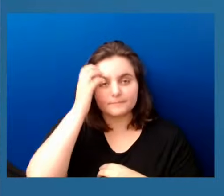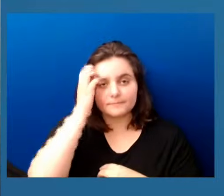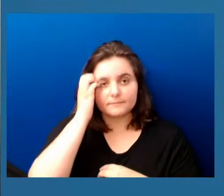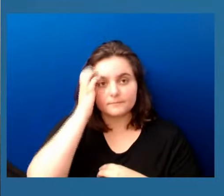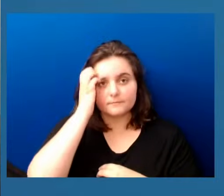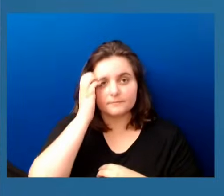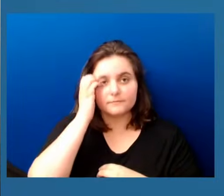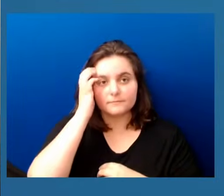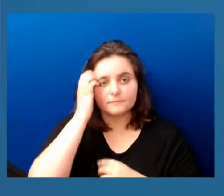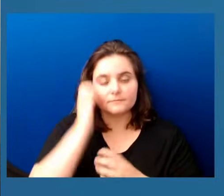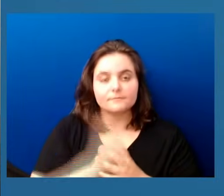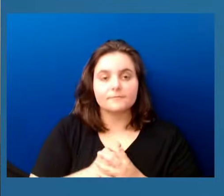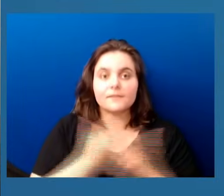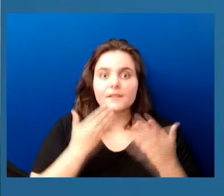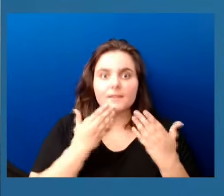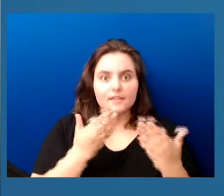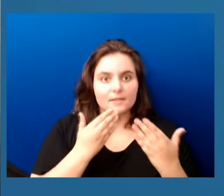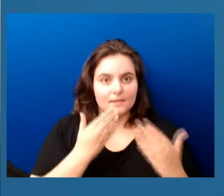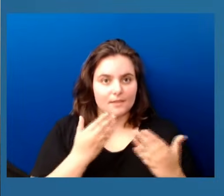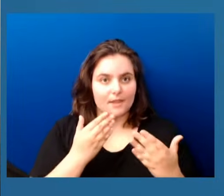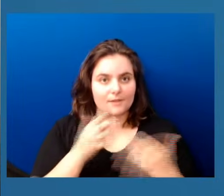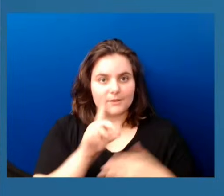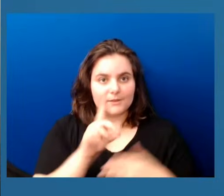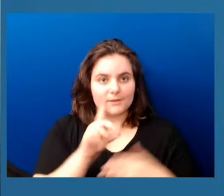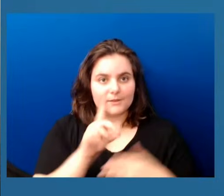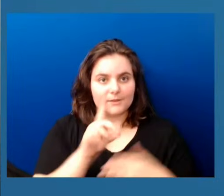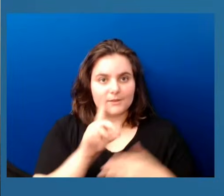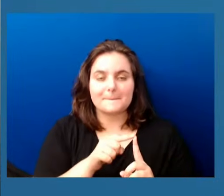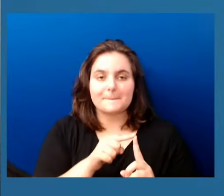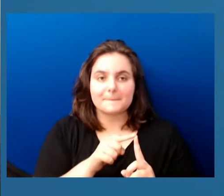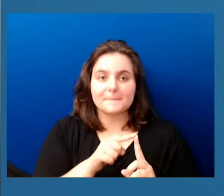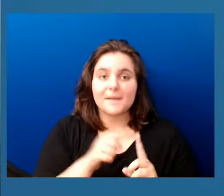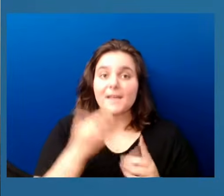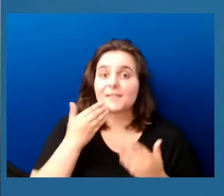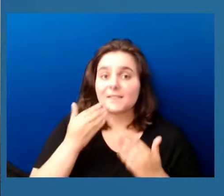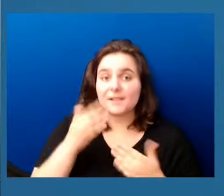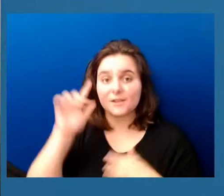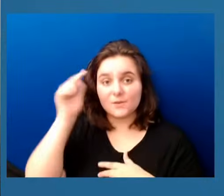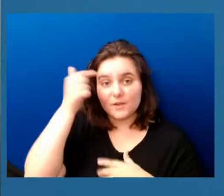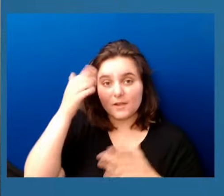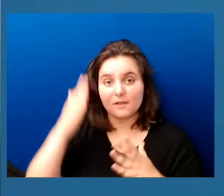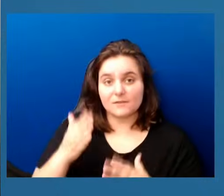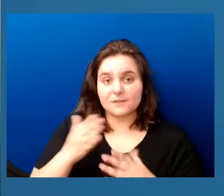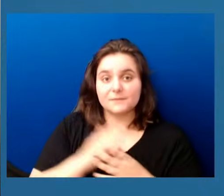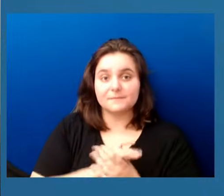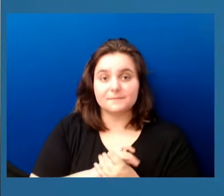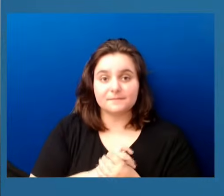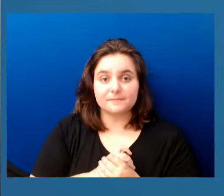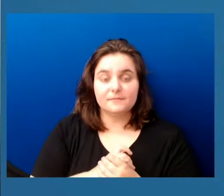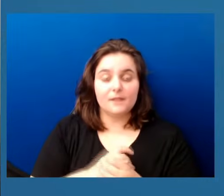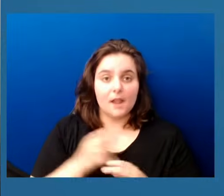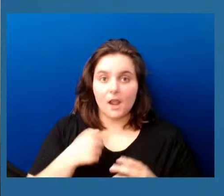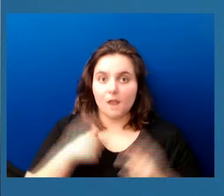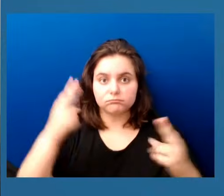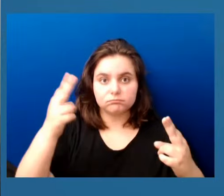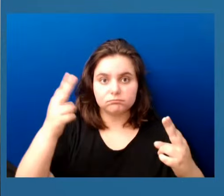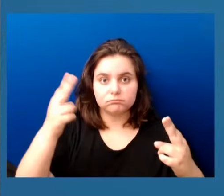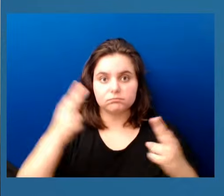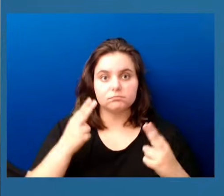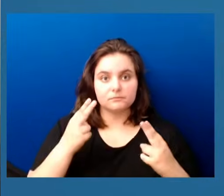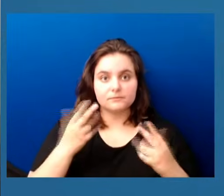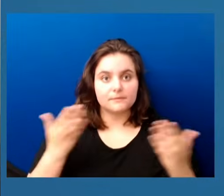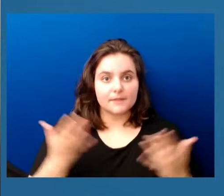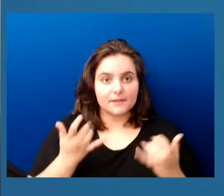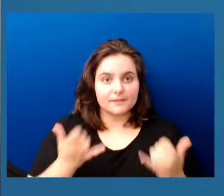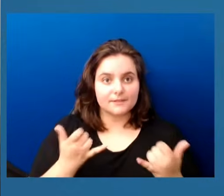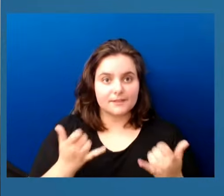Thank you very much, DA Donnelly. And thank you, Governor Hochul. It's an honor to be here representing victims of